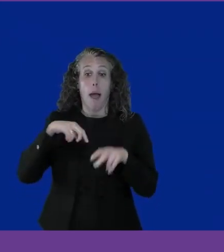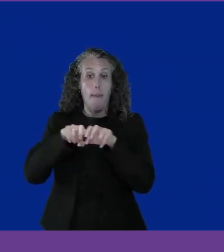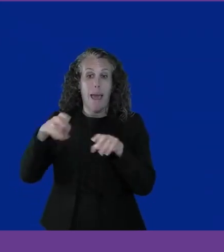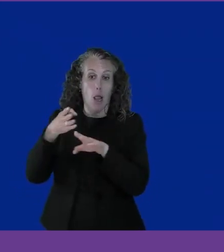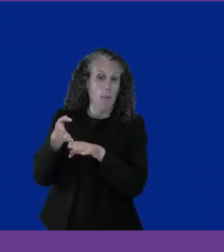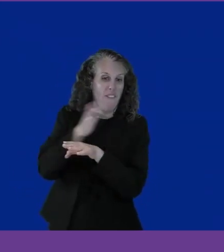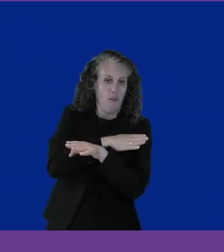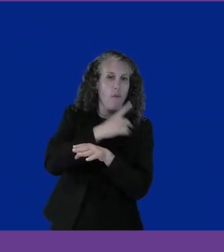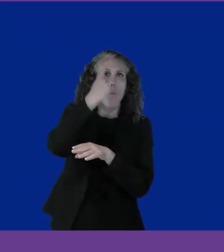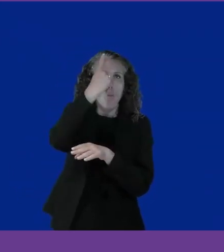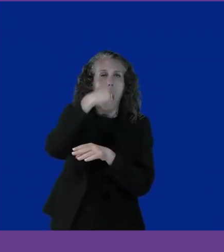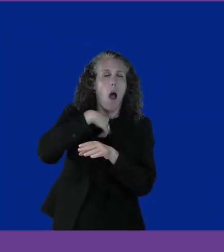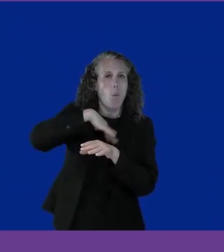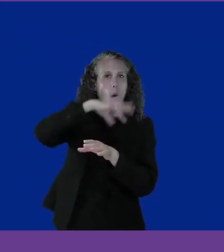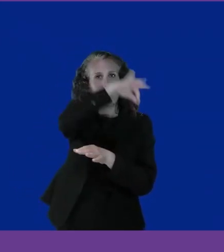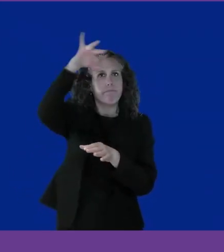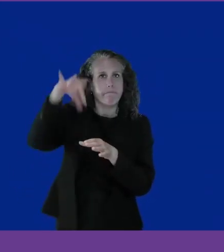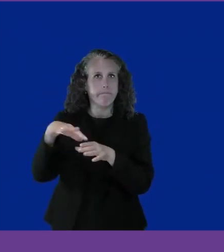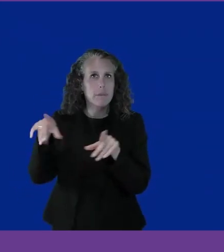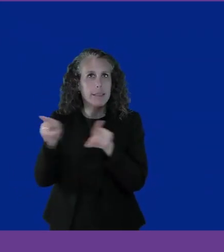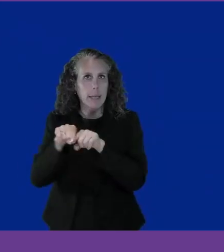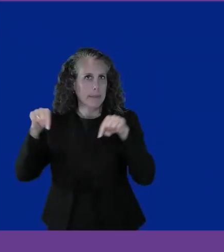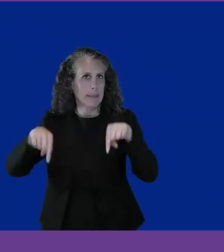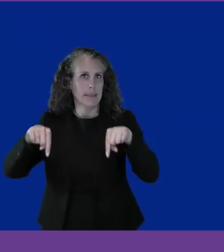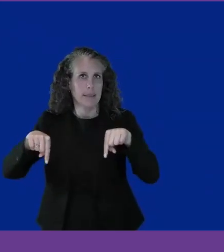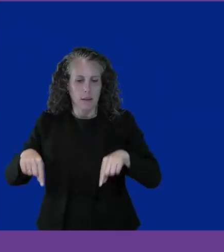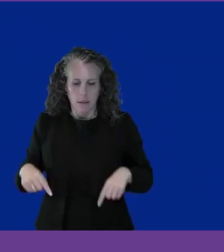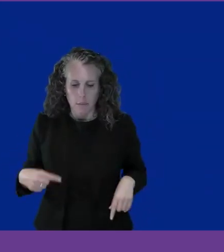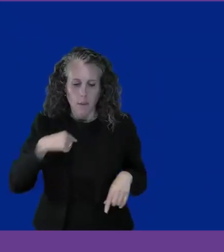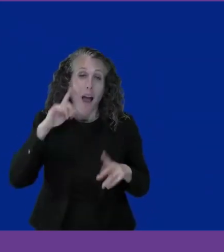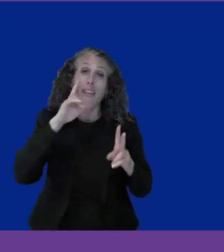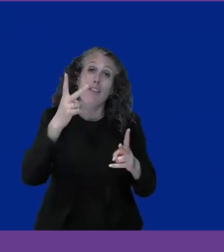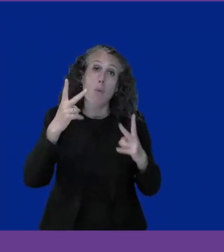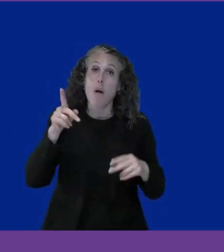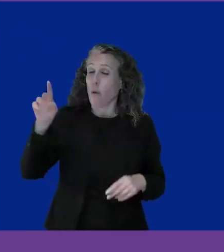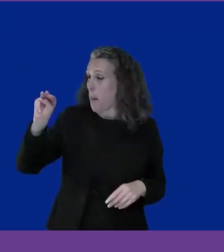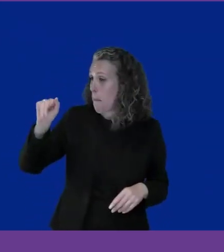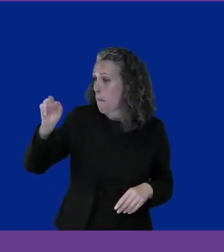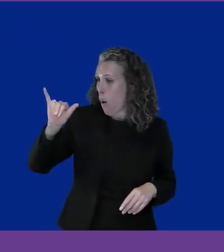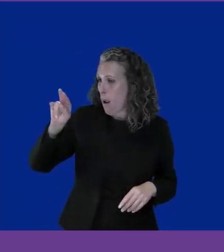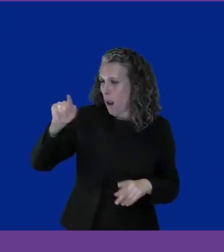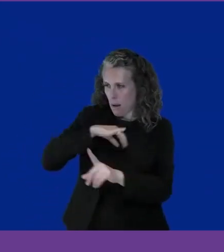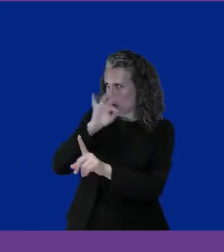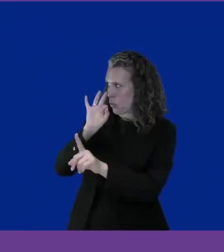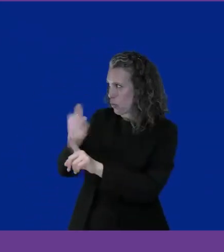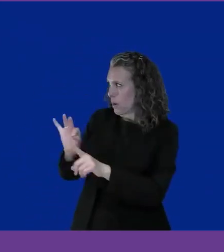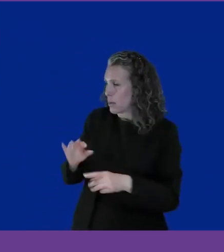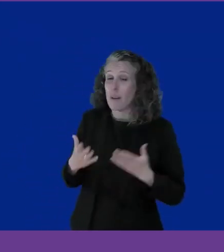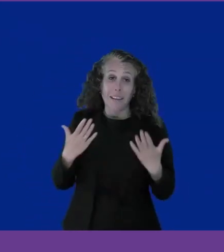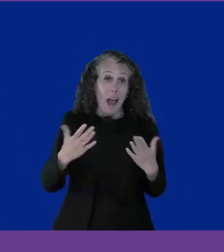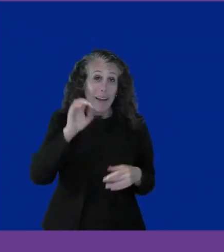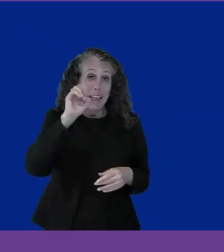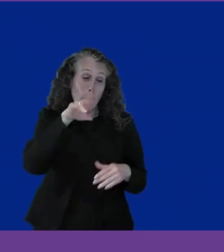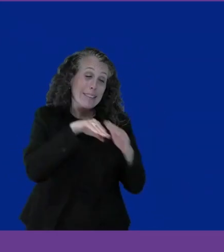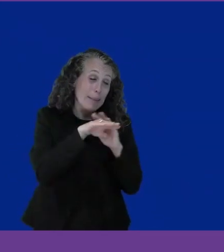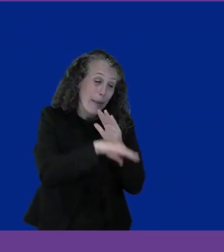which I wanted to bring to this panel again, and particularly I think also to Mariana, is this aspect of, we have now the EU Accessibility